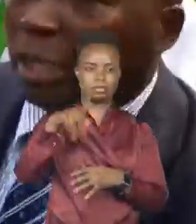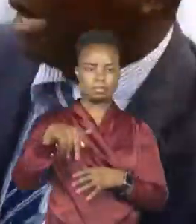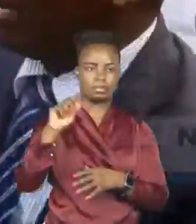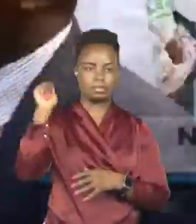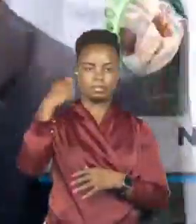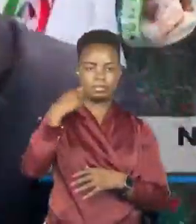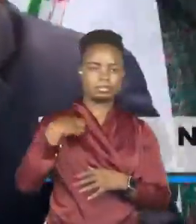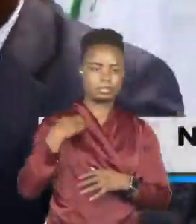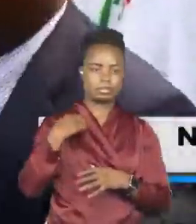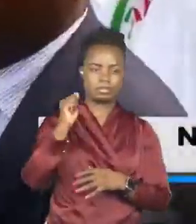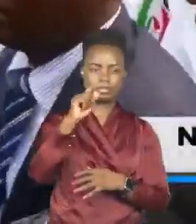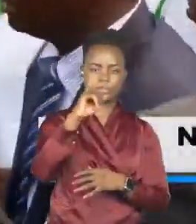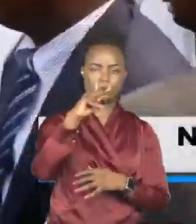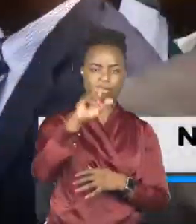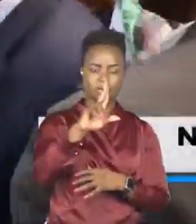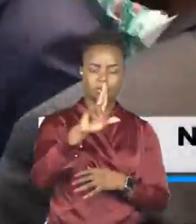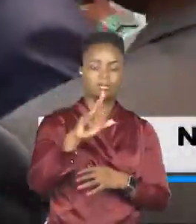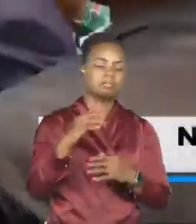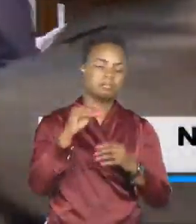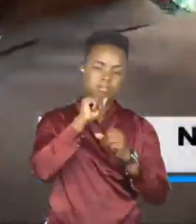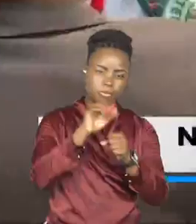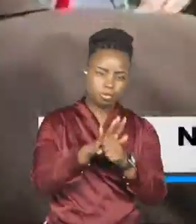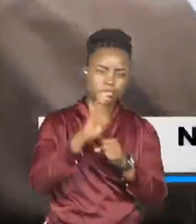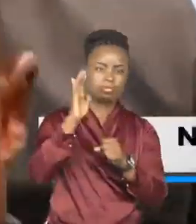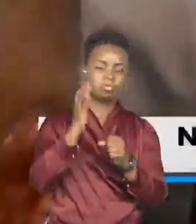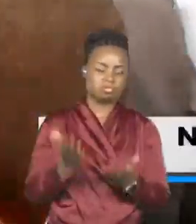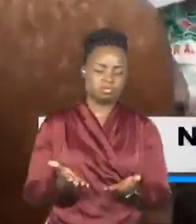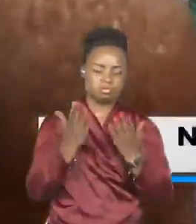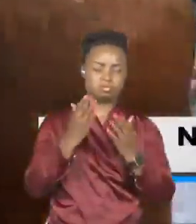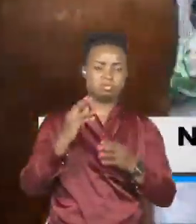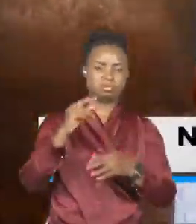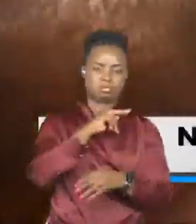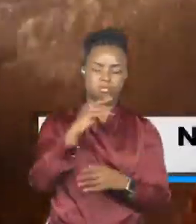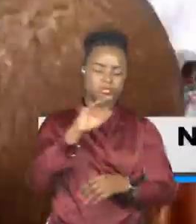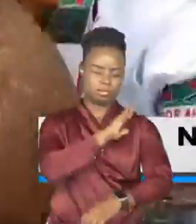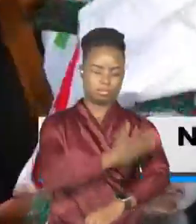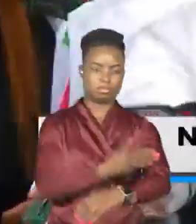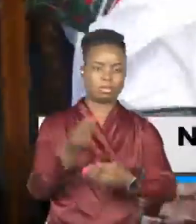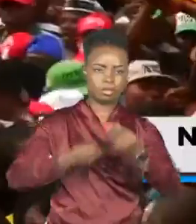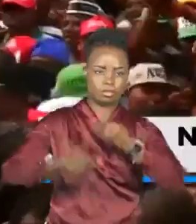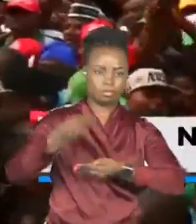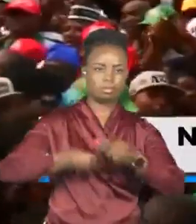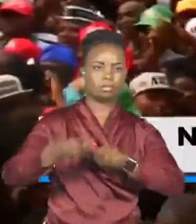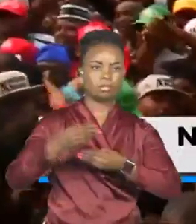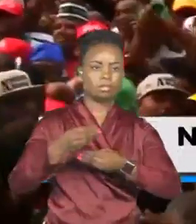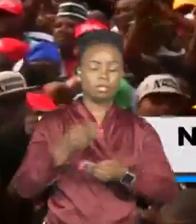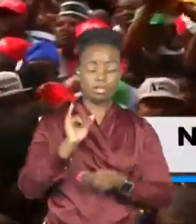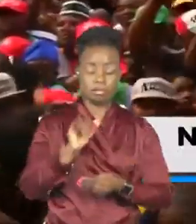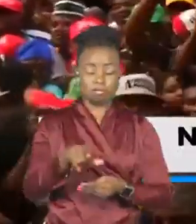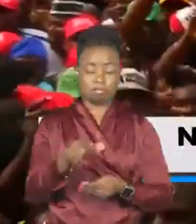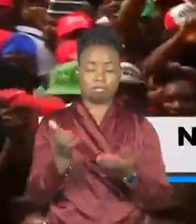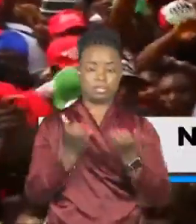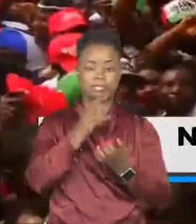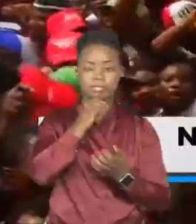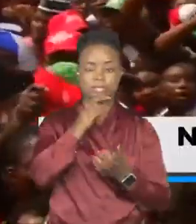Atiku Abubakar promised to revive Nigeria's economy at a rally in the commercial capital of Lagos. The businessman and former